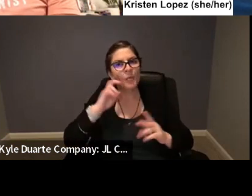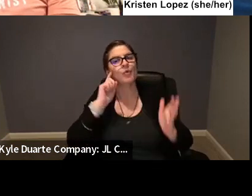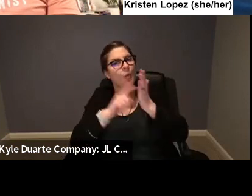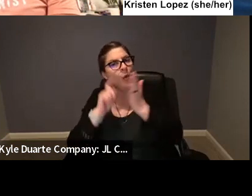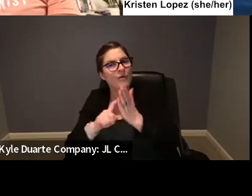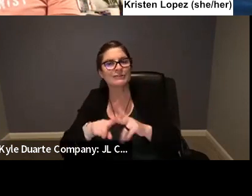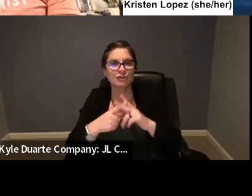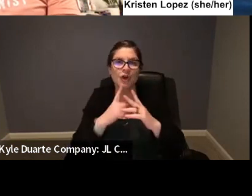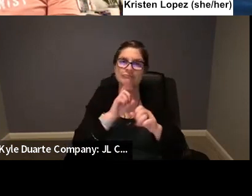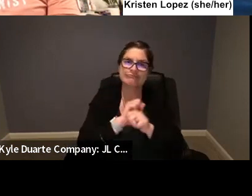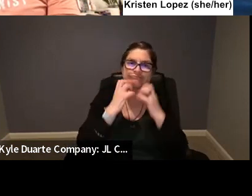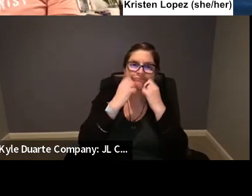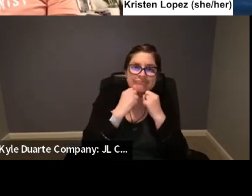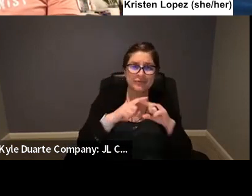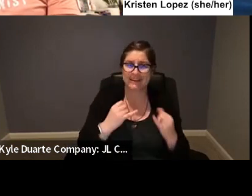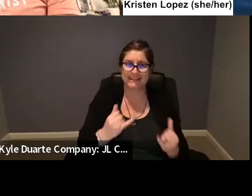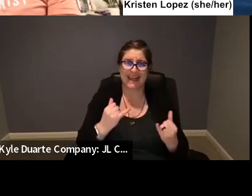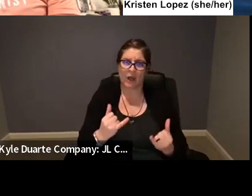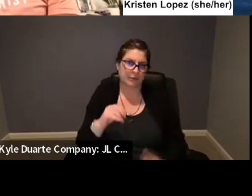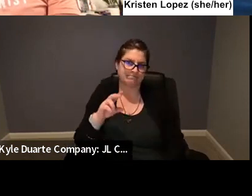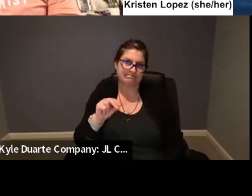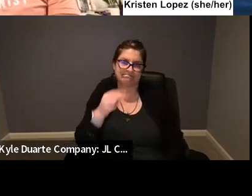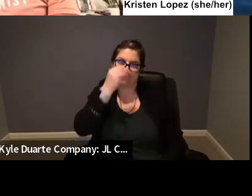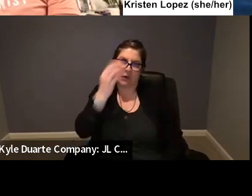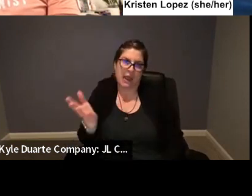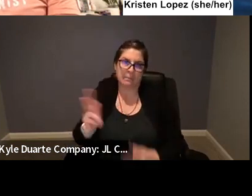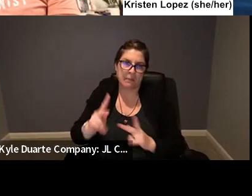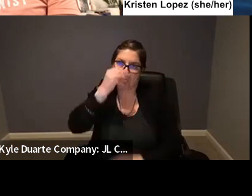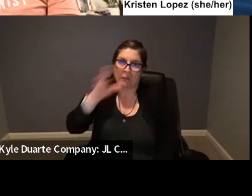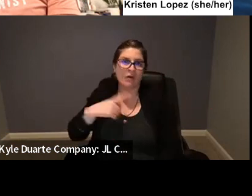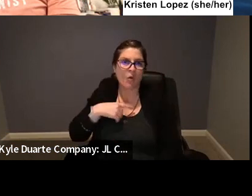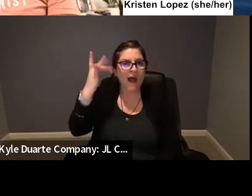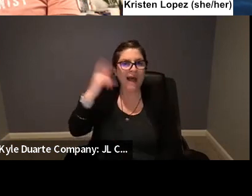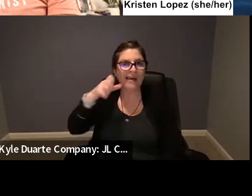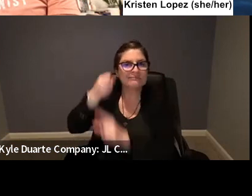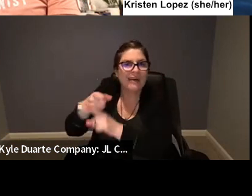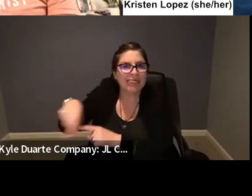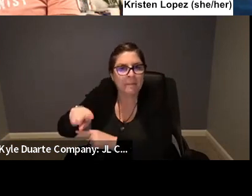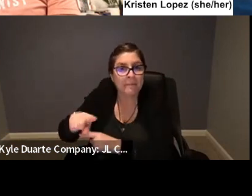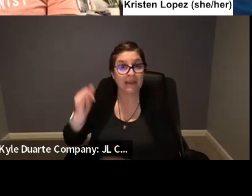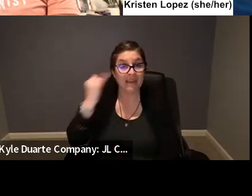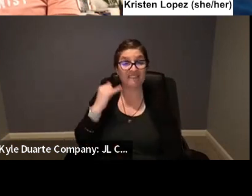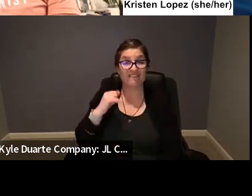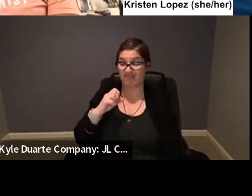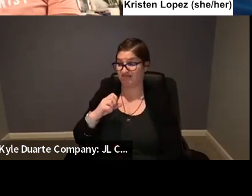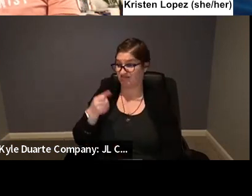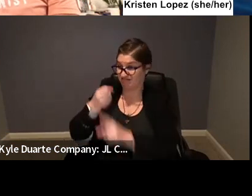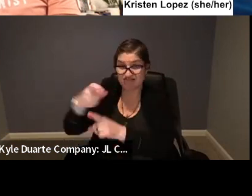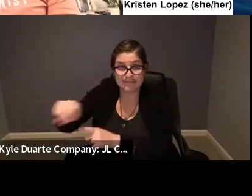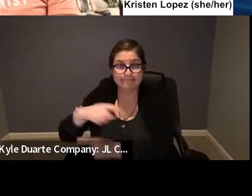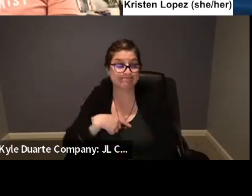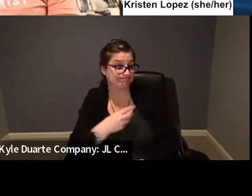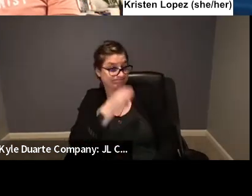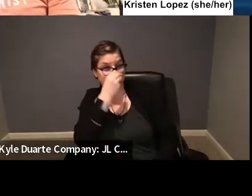But I don't see it. They don't care. It doesn't affect them. If it doesn't affect them, it doesn't matter.